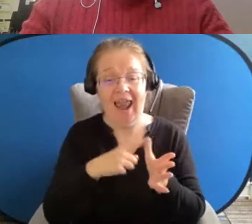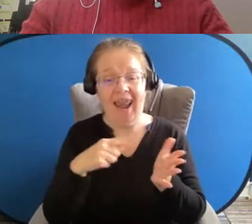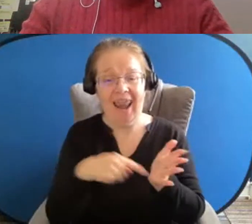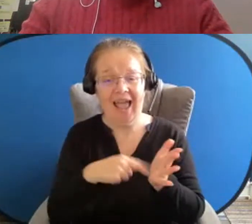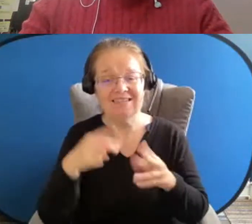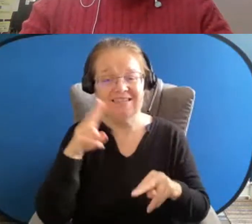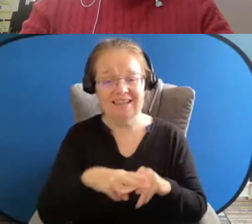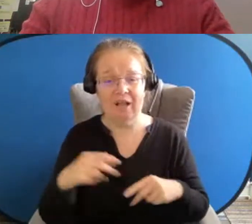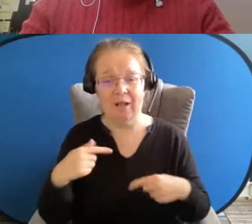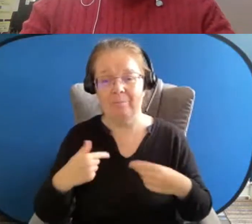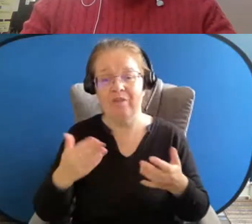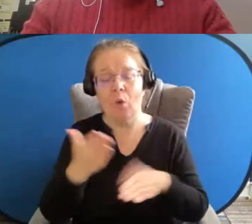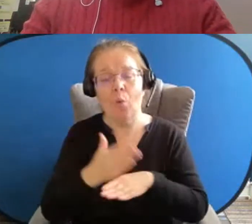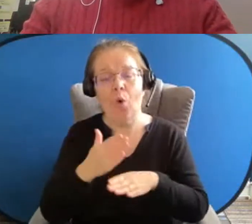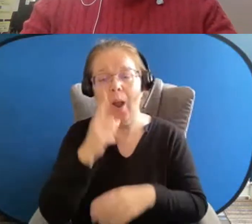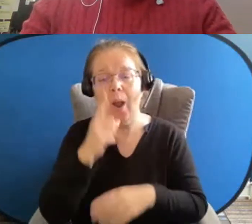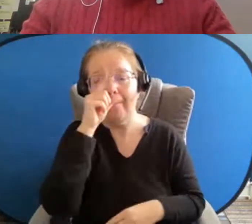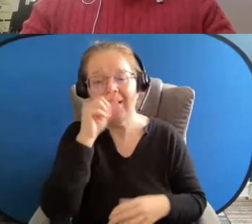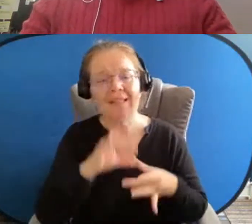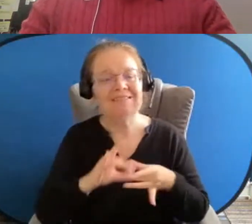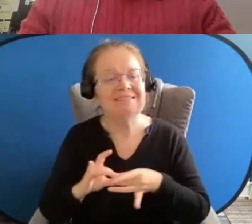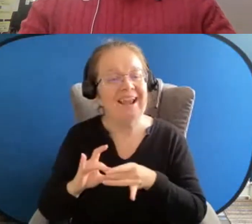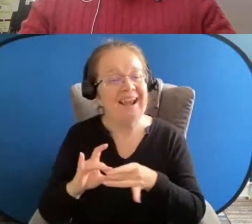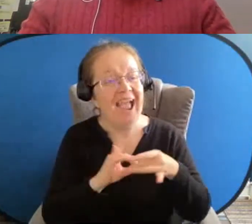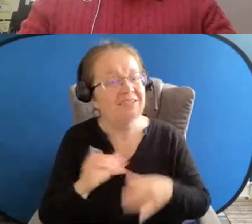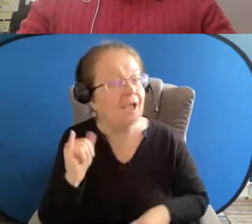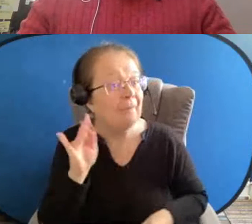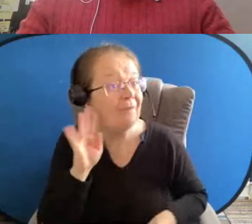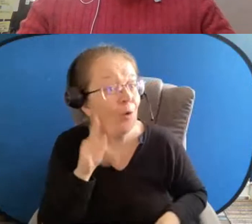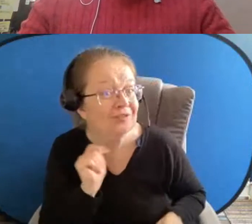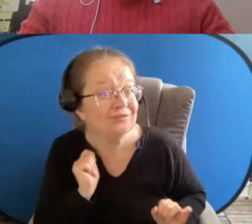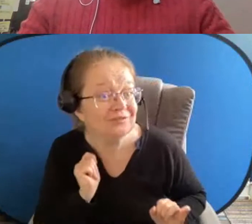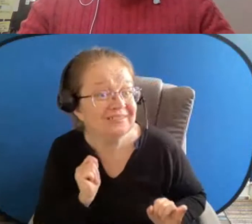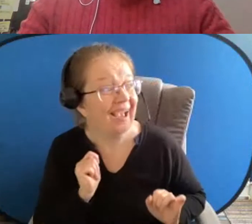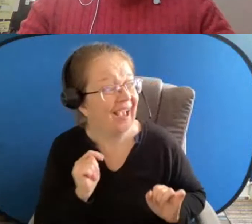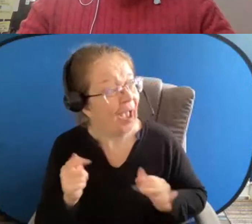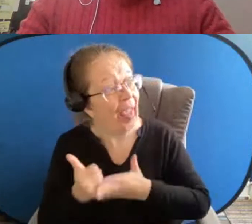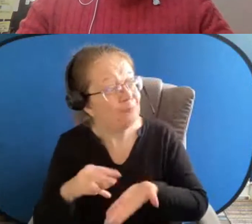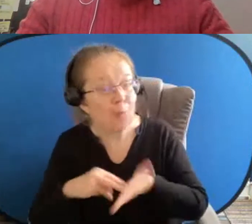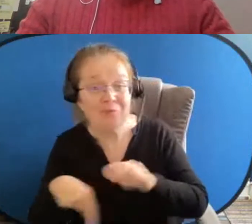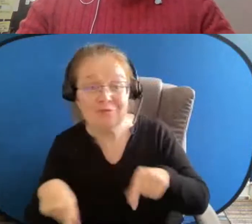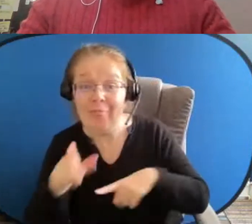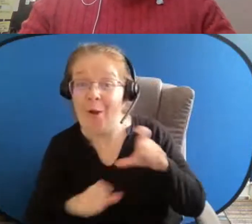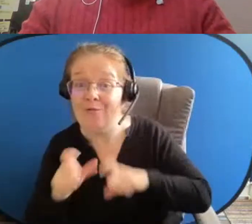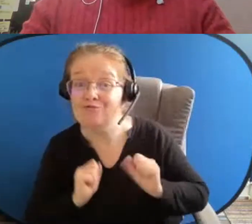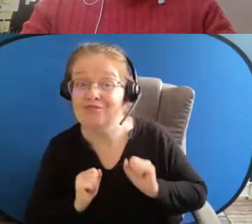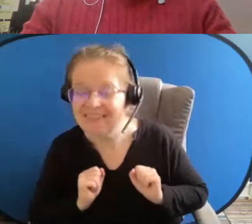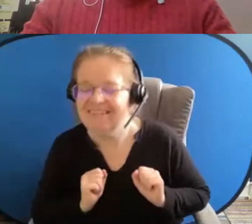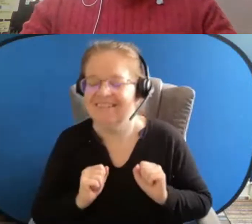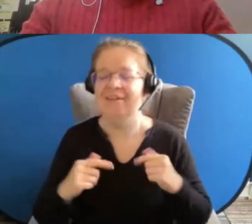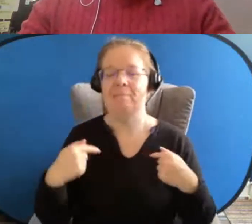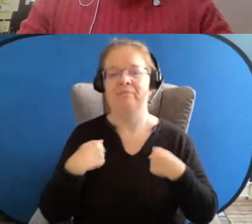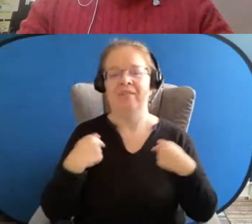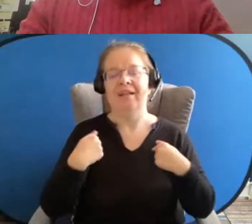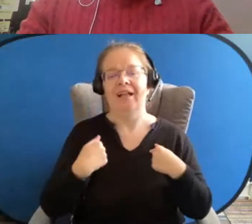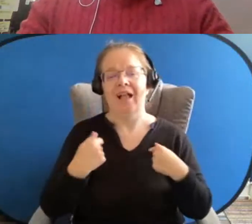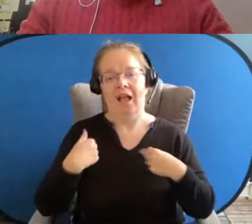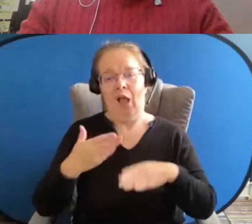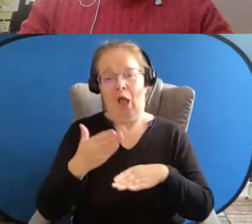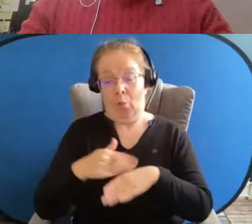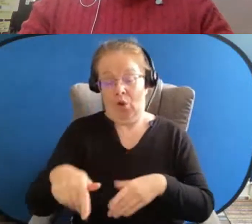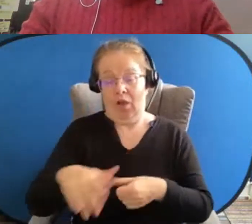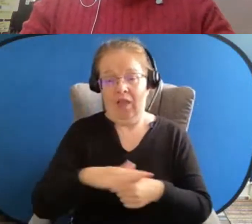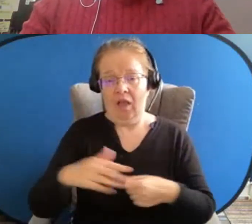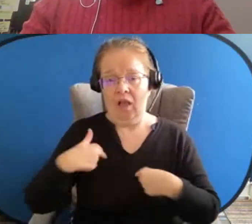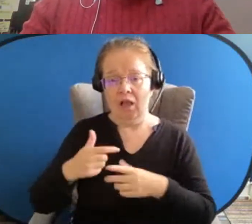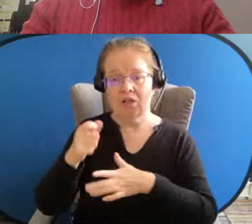for AbilityNet. You might have heard of it, helping to organize this conference. So I work in digital accessibility. I